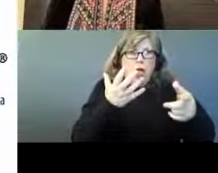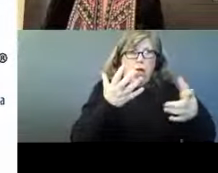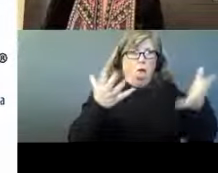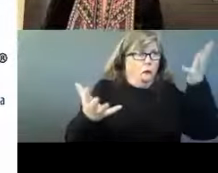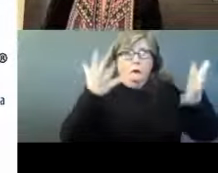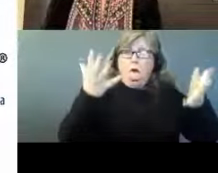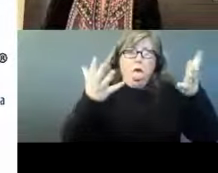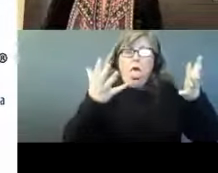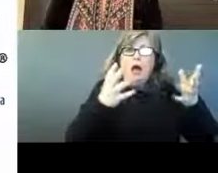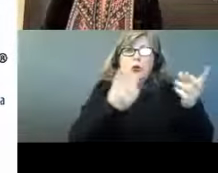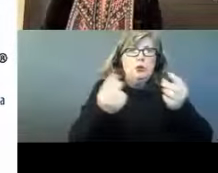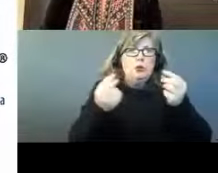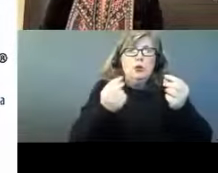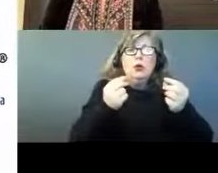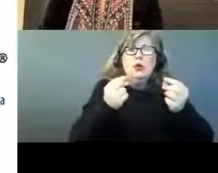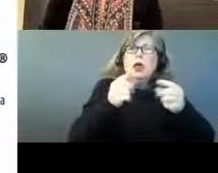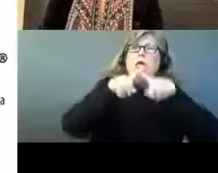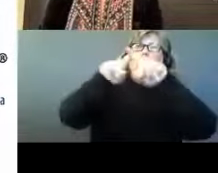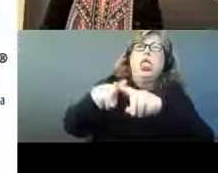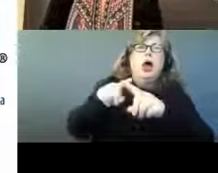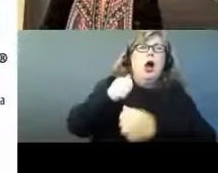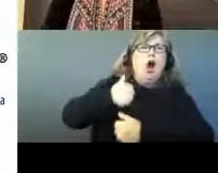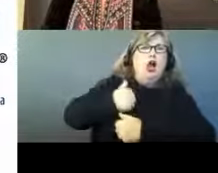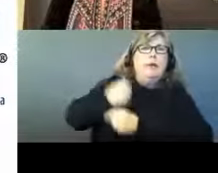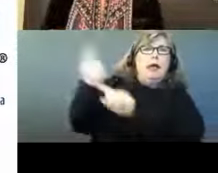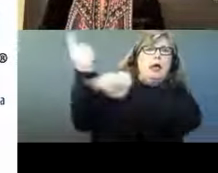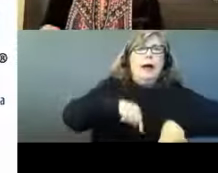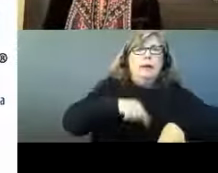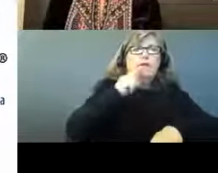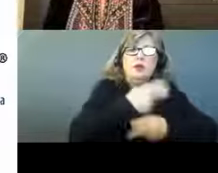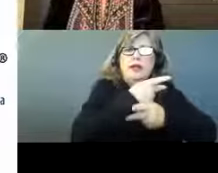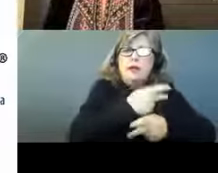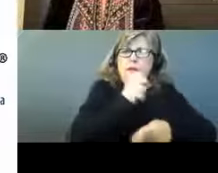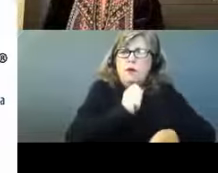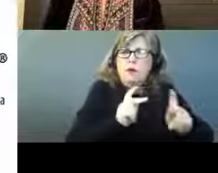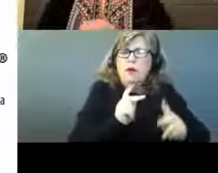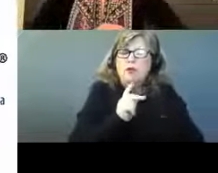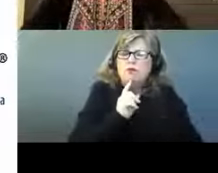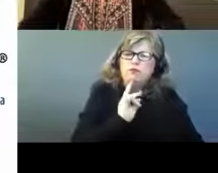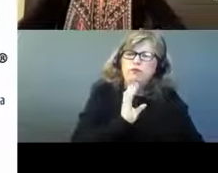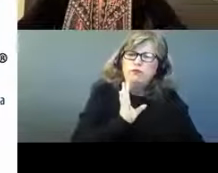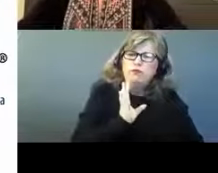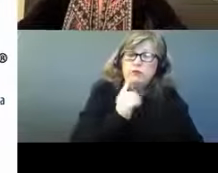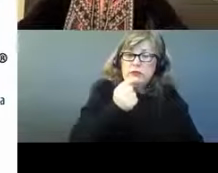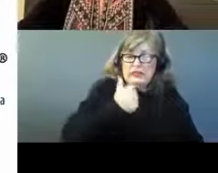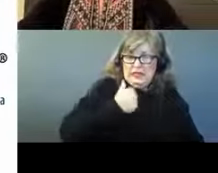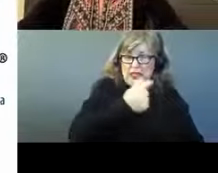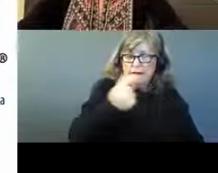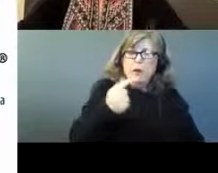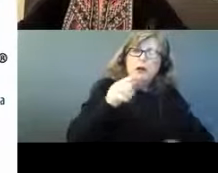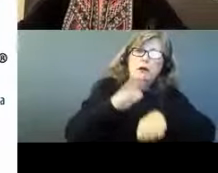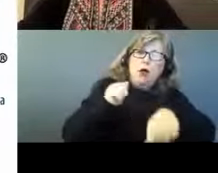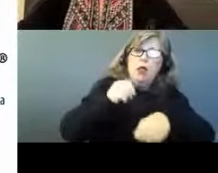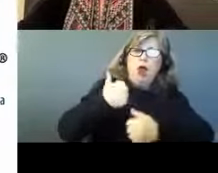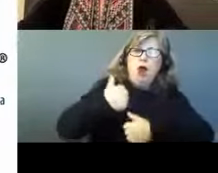vulnerable people? Because that, as we all know, is what happened. The government of Canada had to employ the army to go